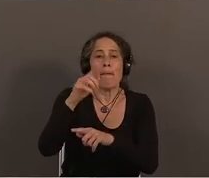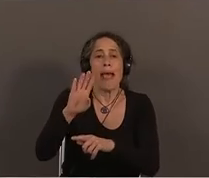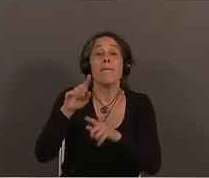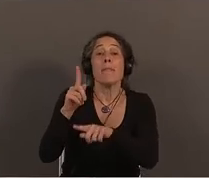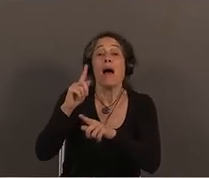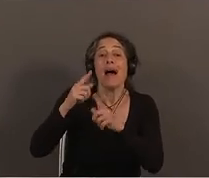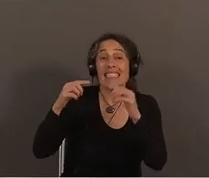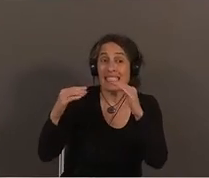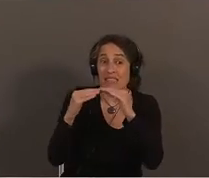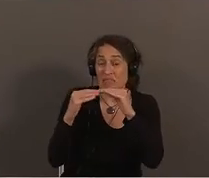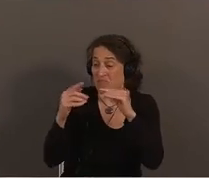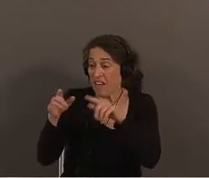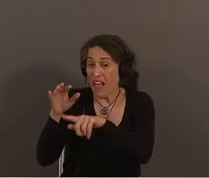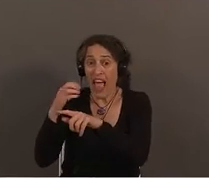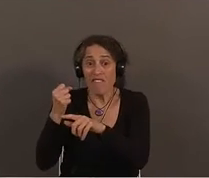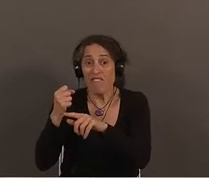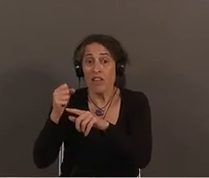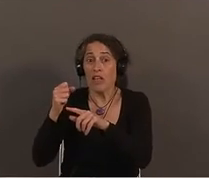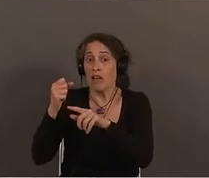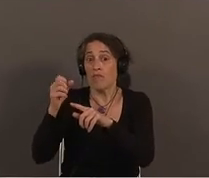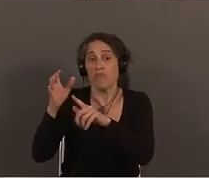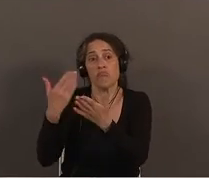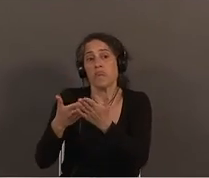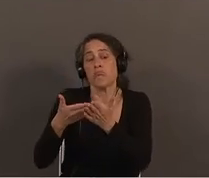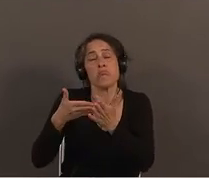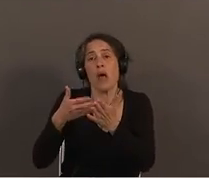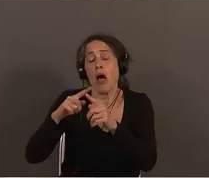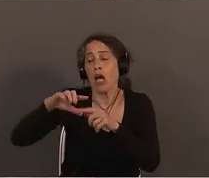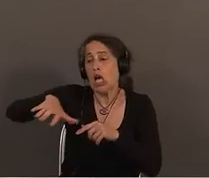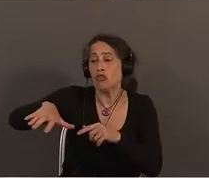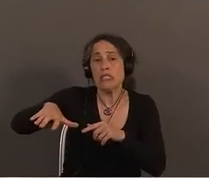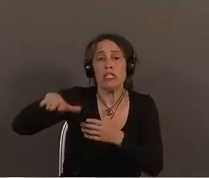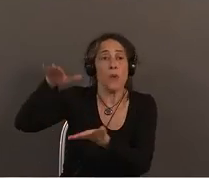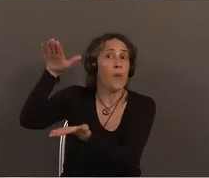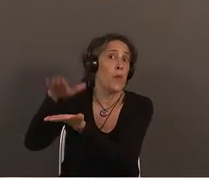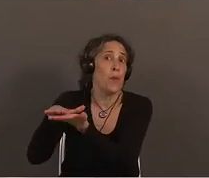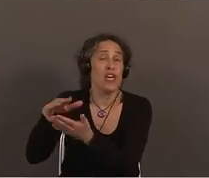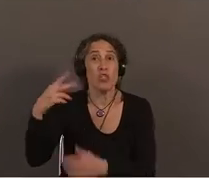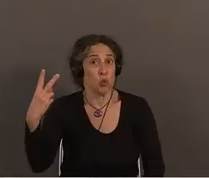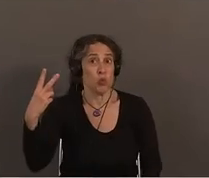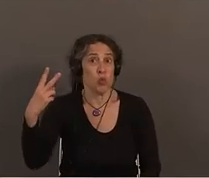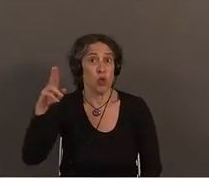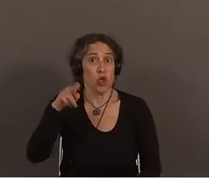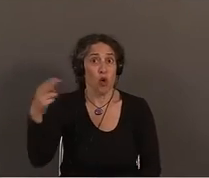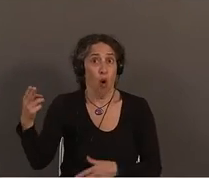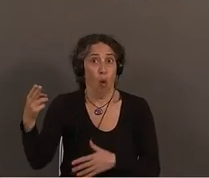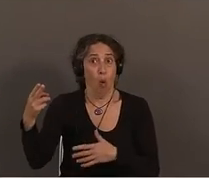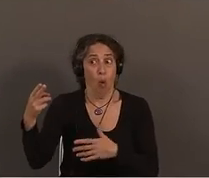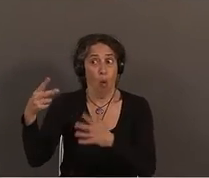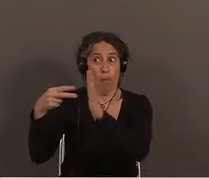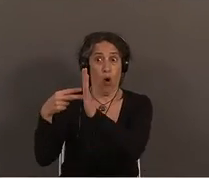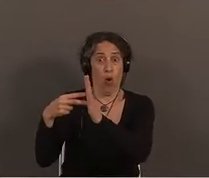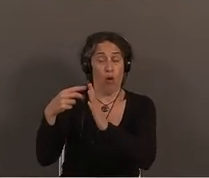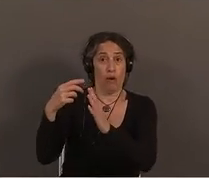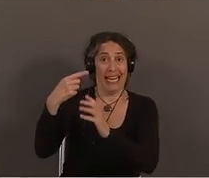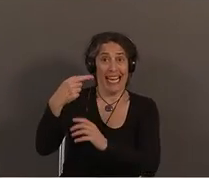issue, and the reason why the Commission has enacted a fair use policies is to deal with these problems. I think this is going to be